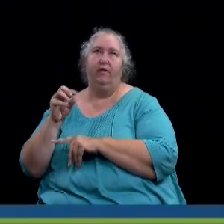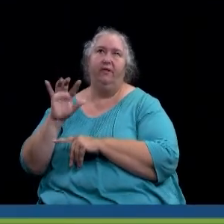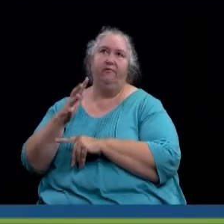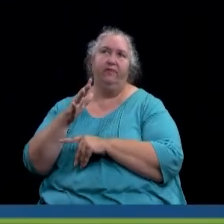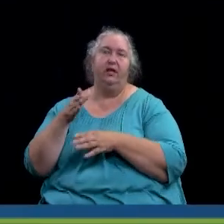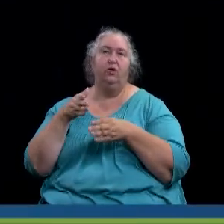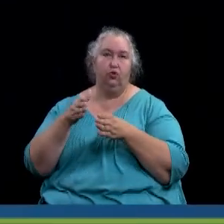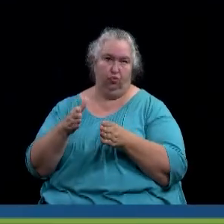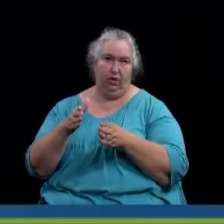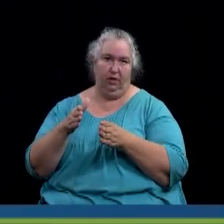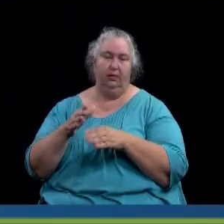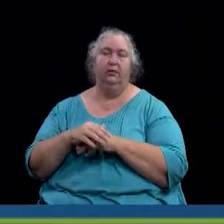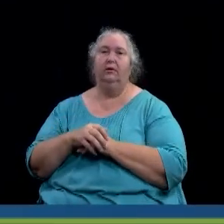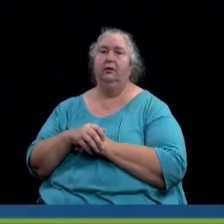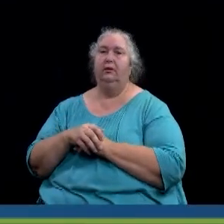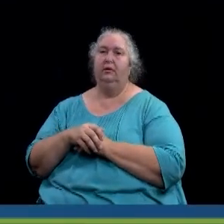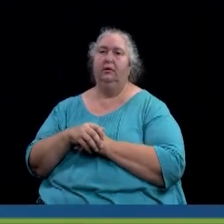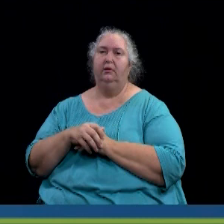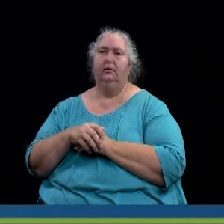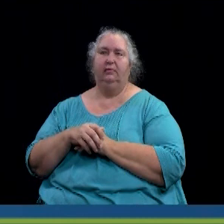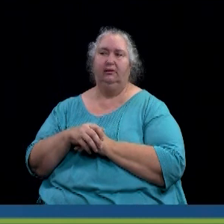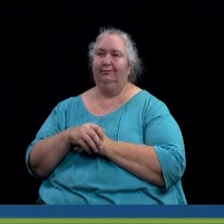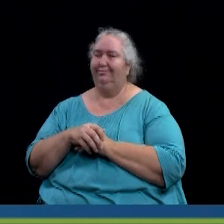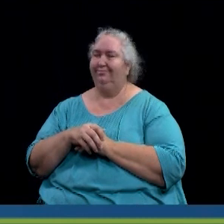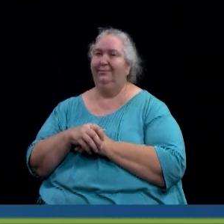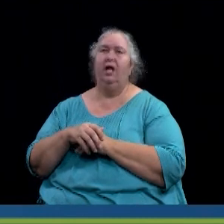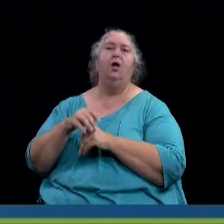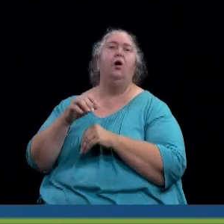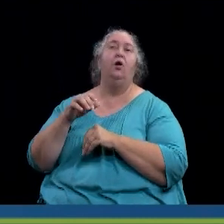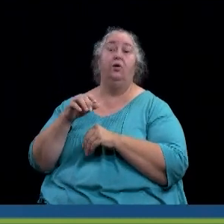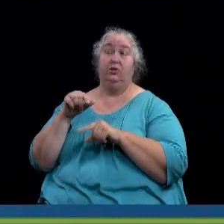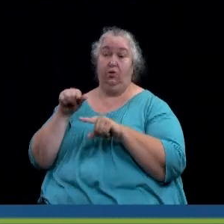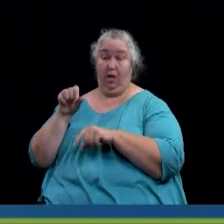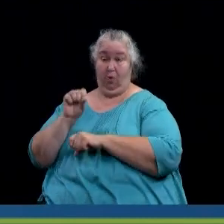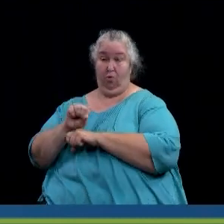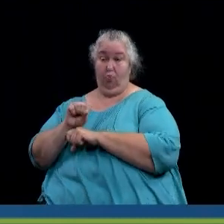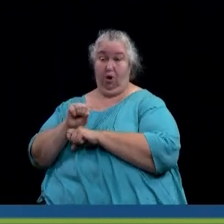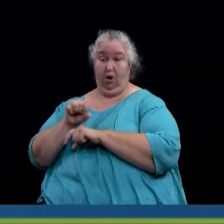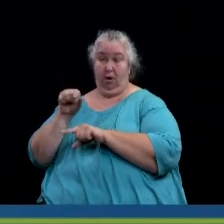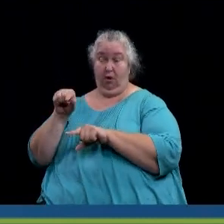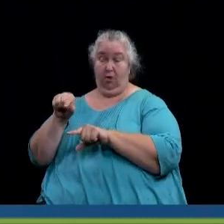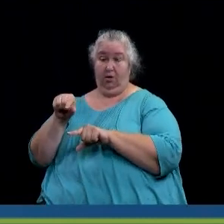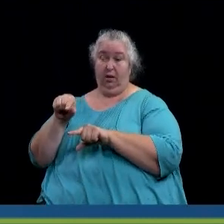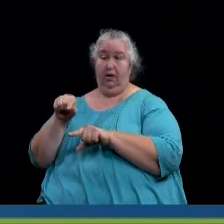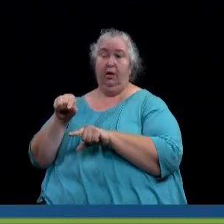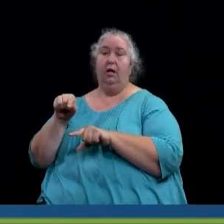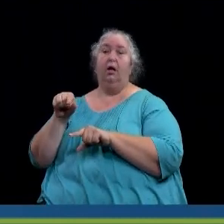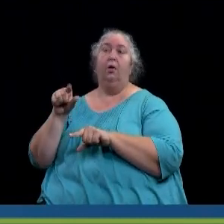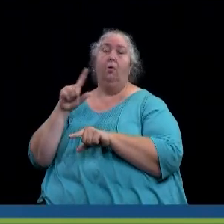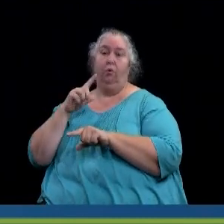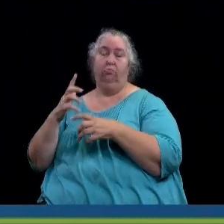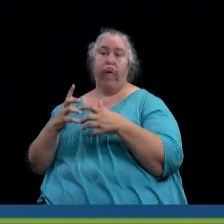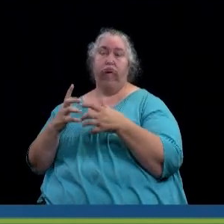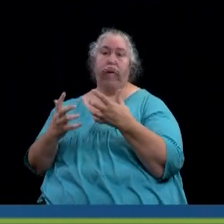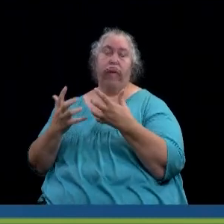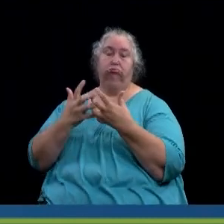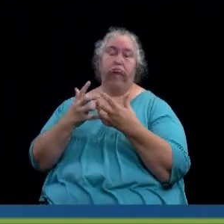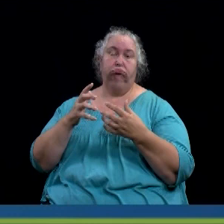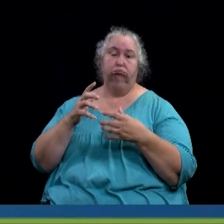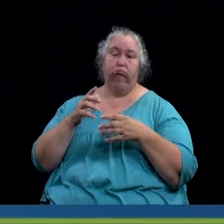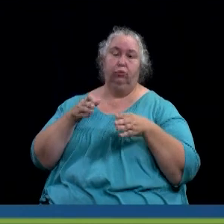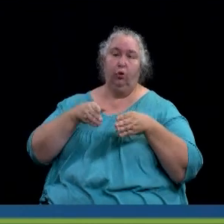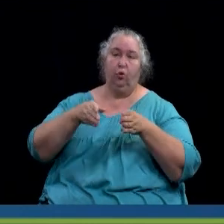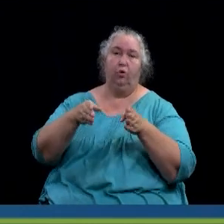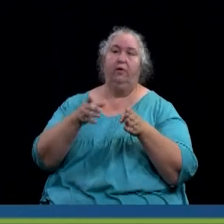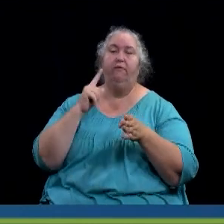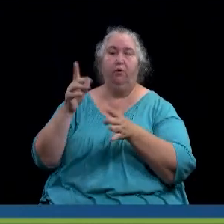The work addressed under this construction contract shall complement the corridor with improvements to include the replacement of and refurbishing of pedestrian